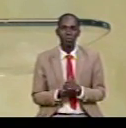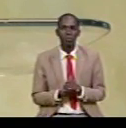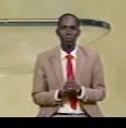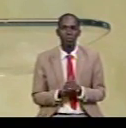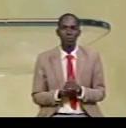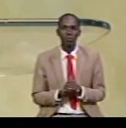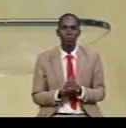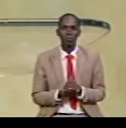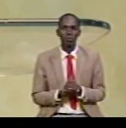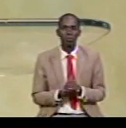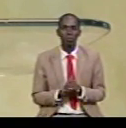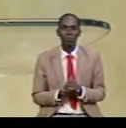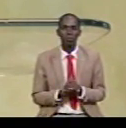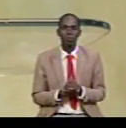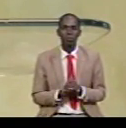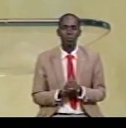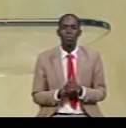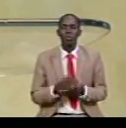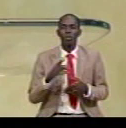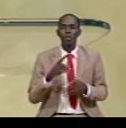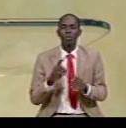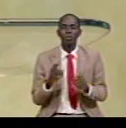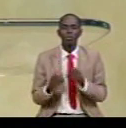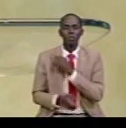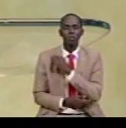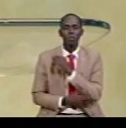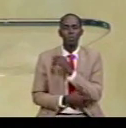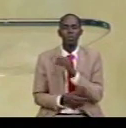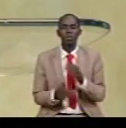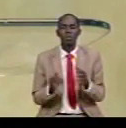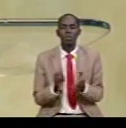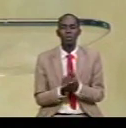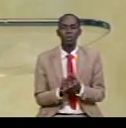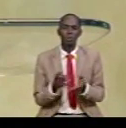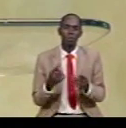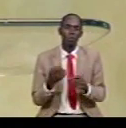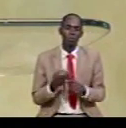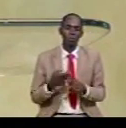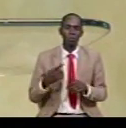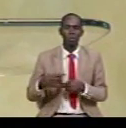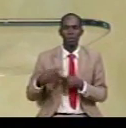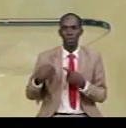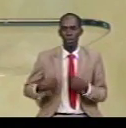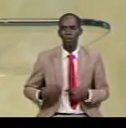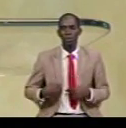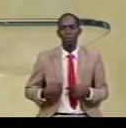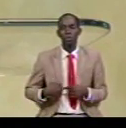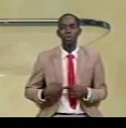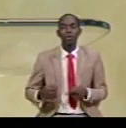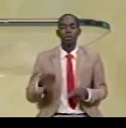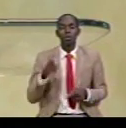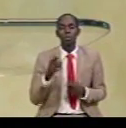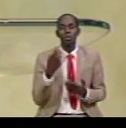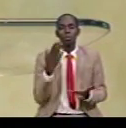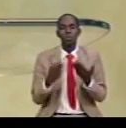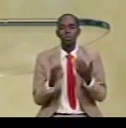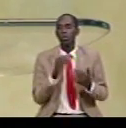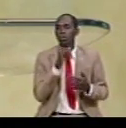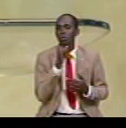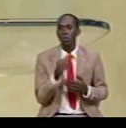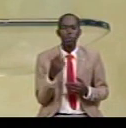a temptation emanating from the heart. We need to understand that you may not always see a physical